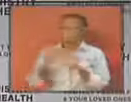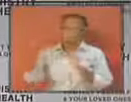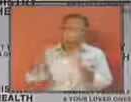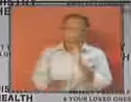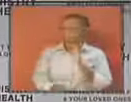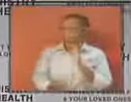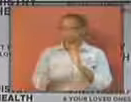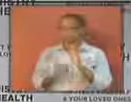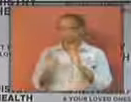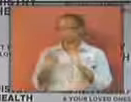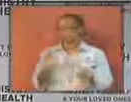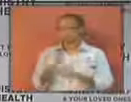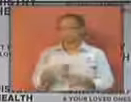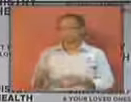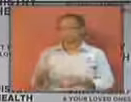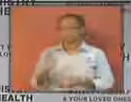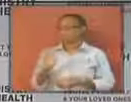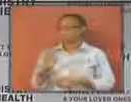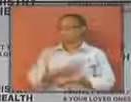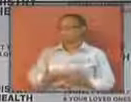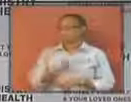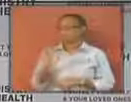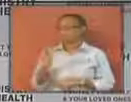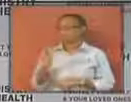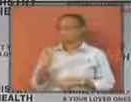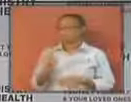2 brief questions, please.